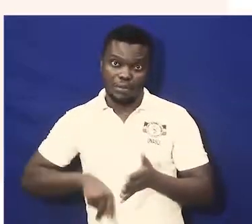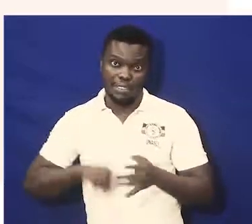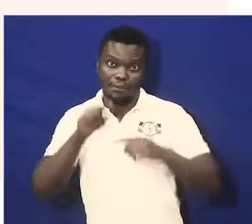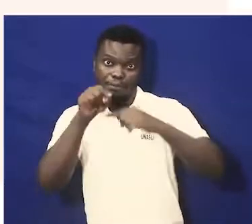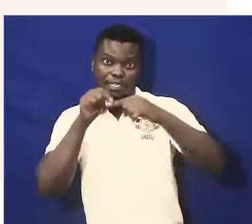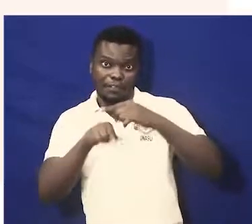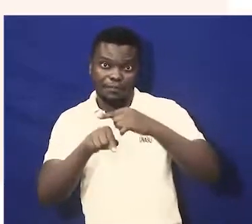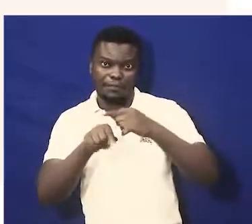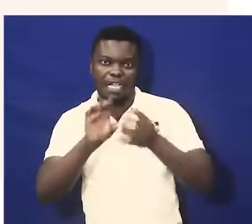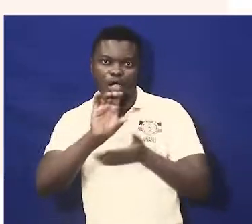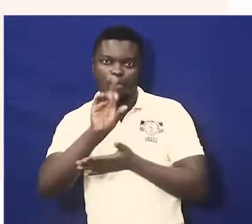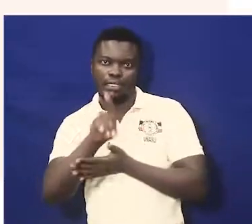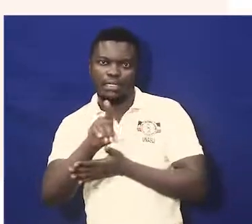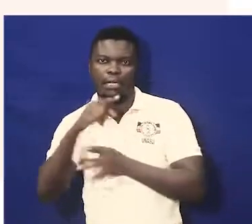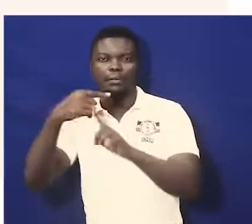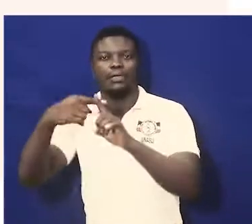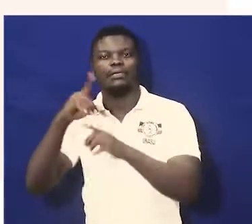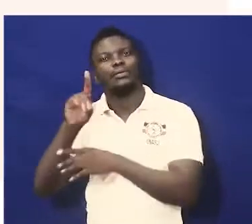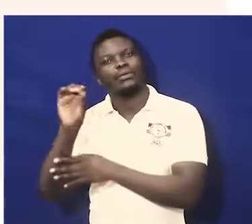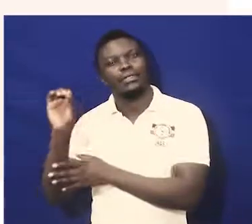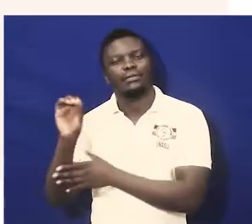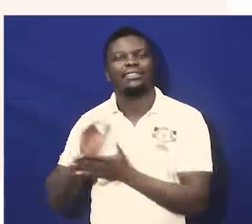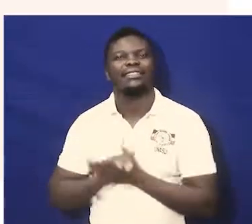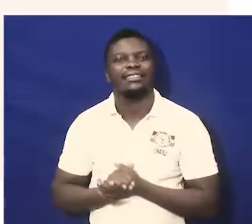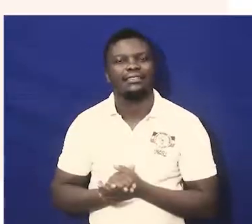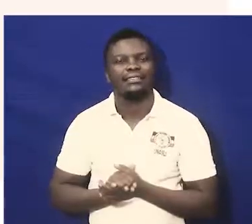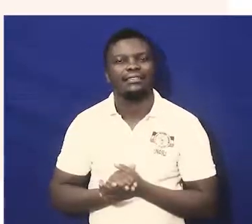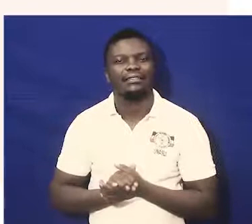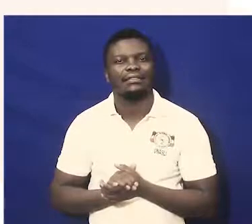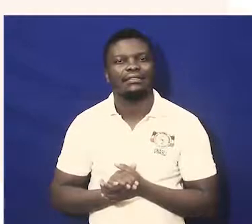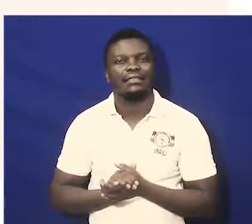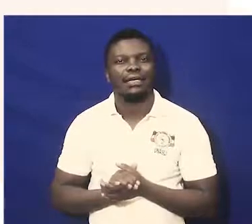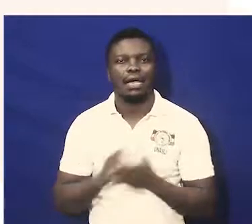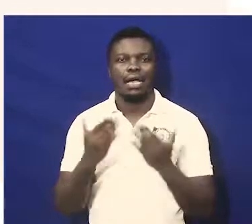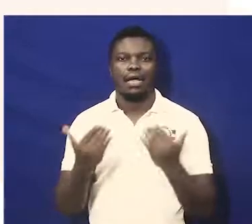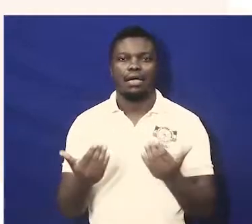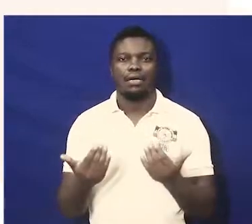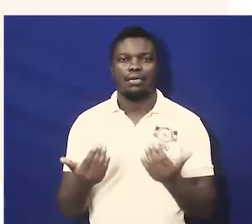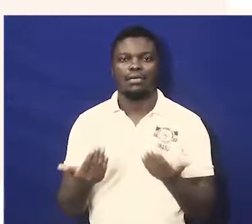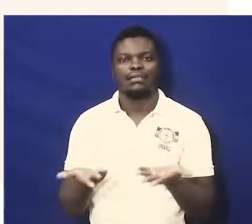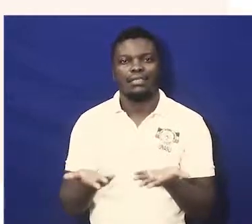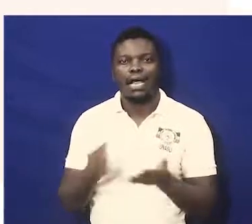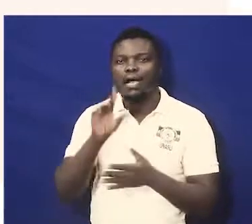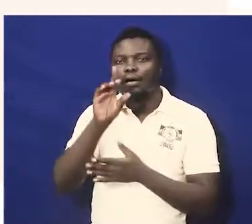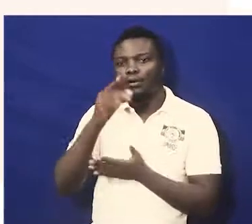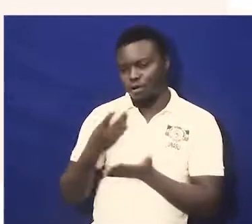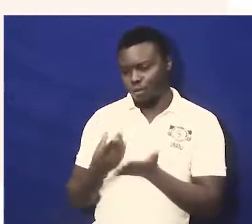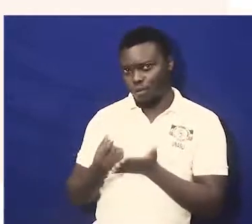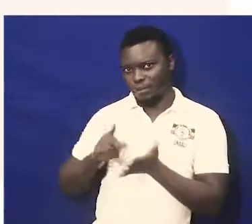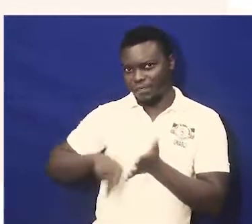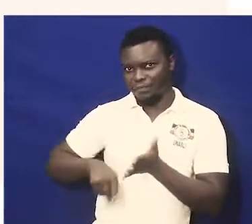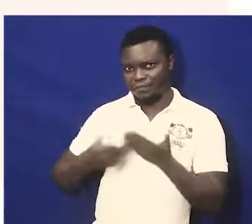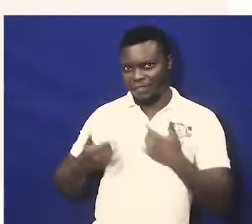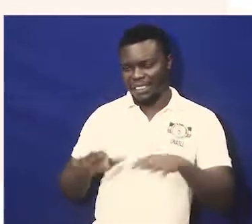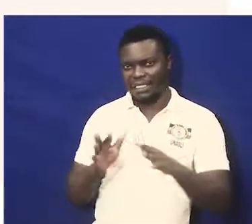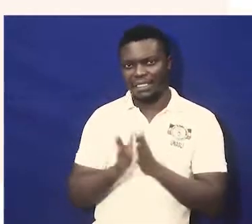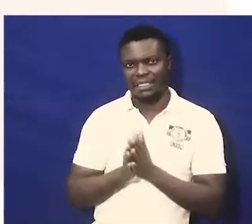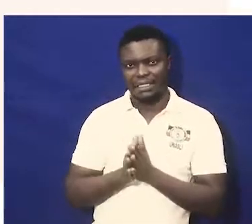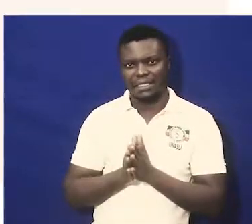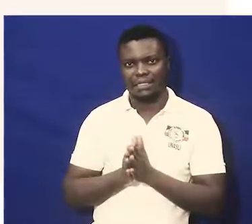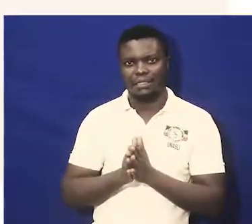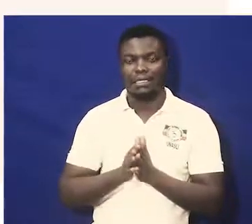price multiplied by 100. And our profit, we've already got it as